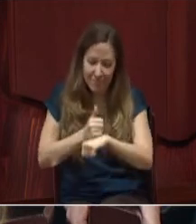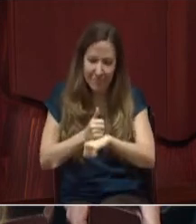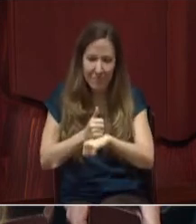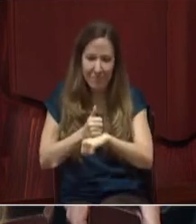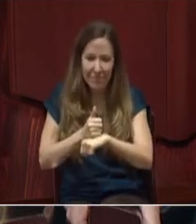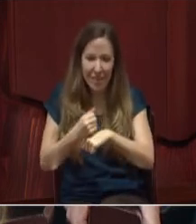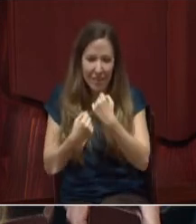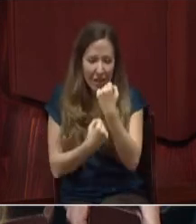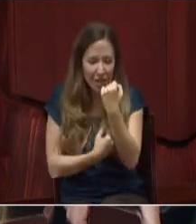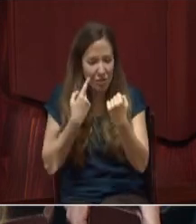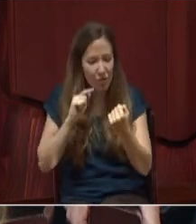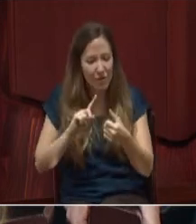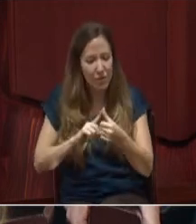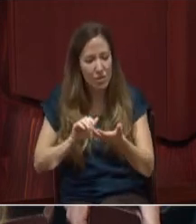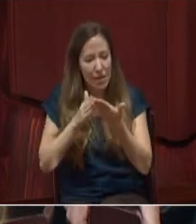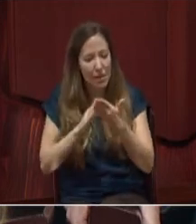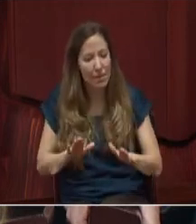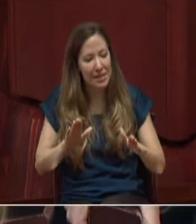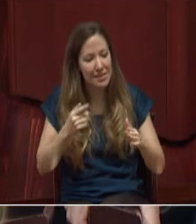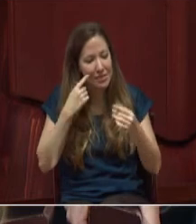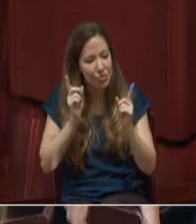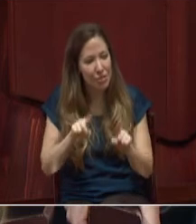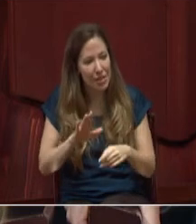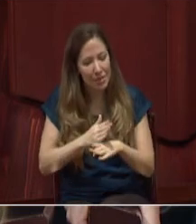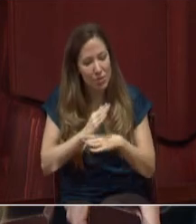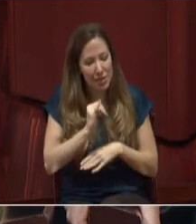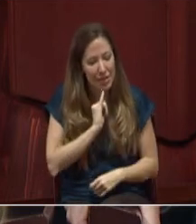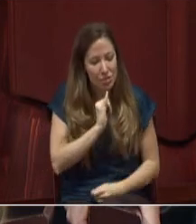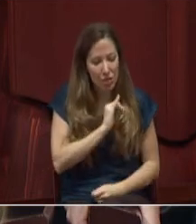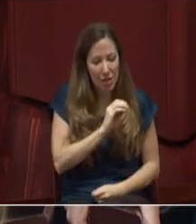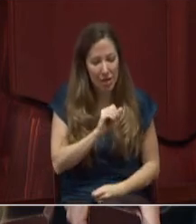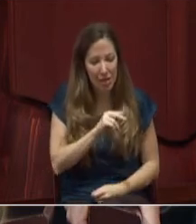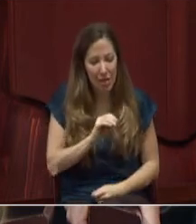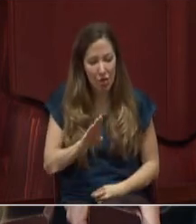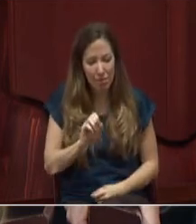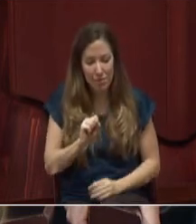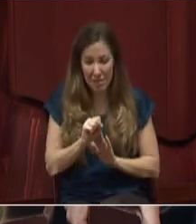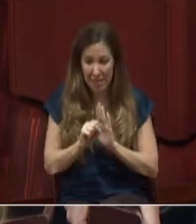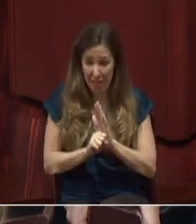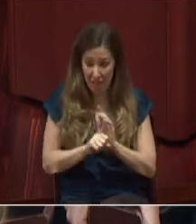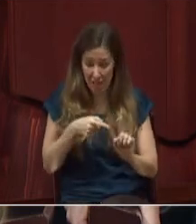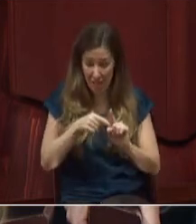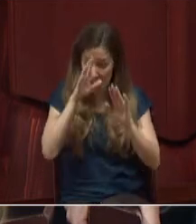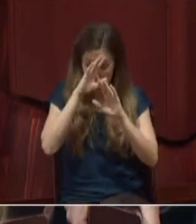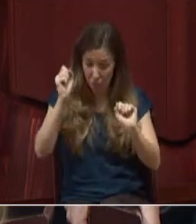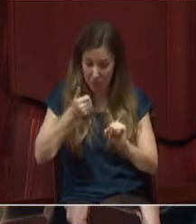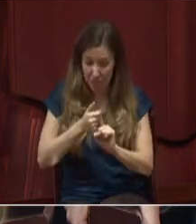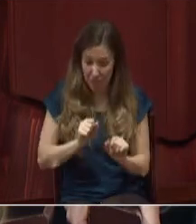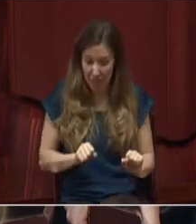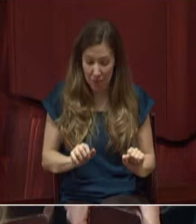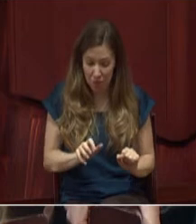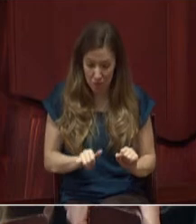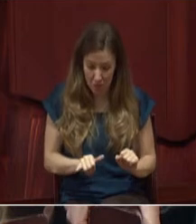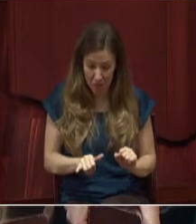treaty between Israel and an Arab state. A president, however, able to do that, notwithstanding all of the